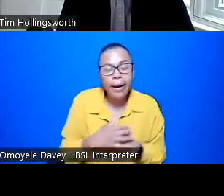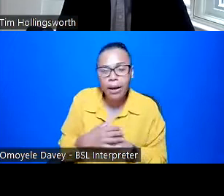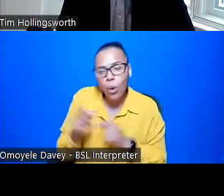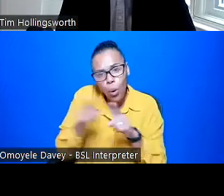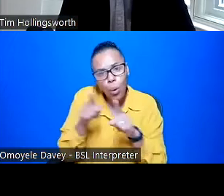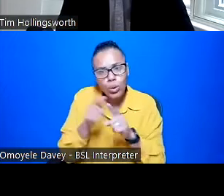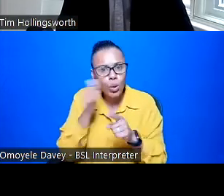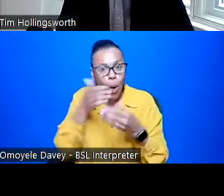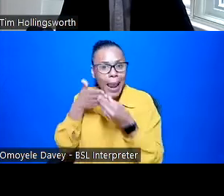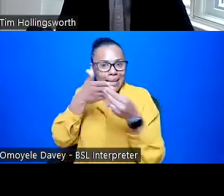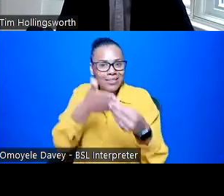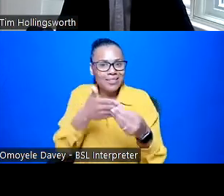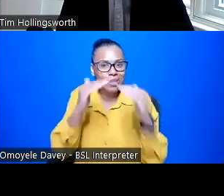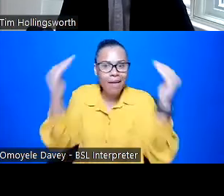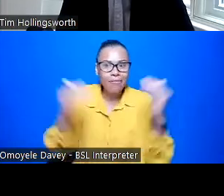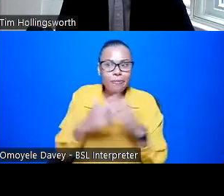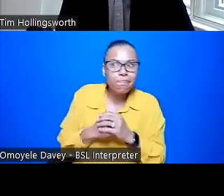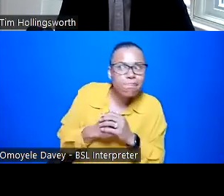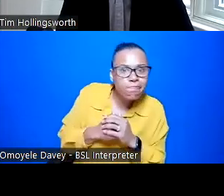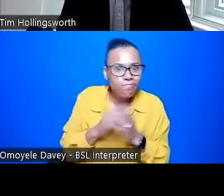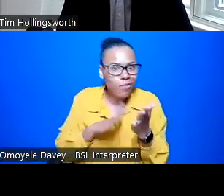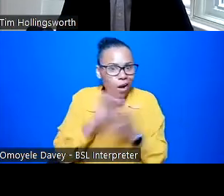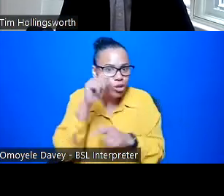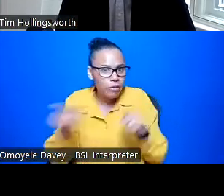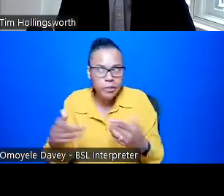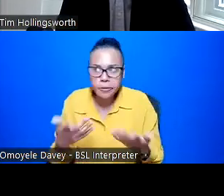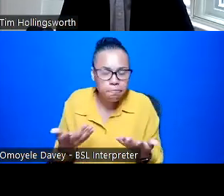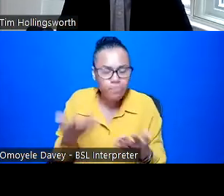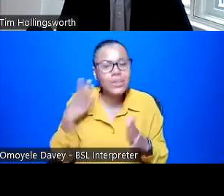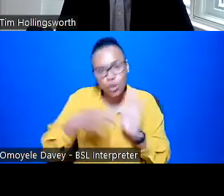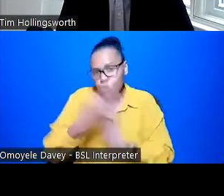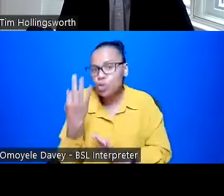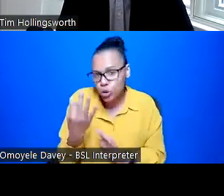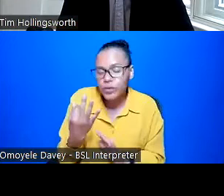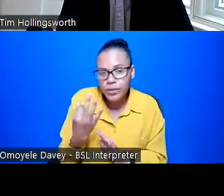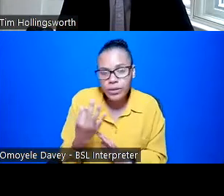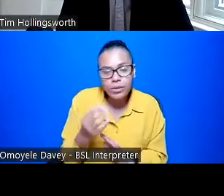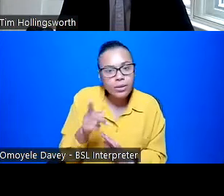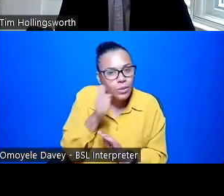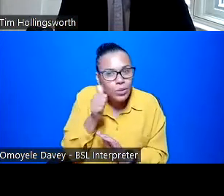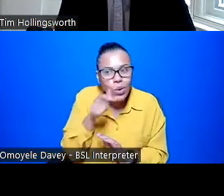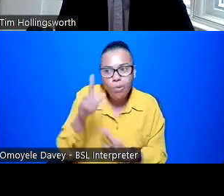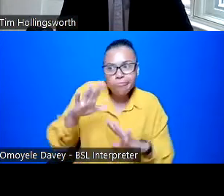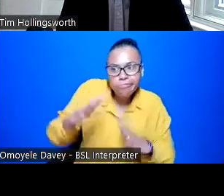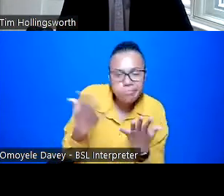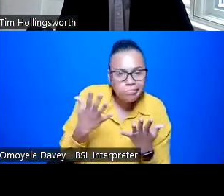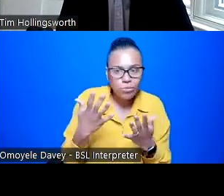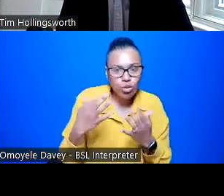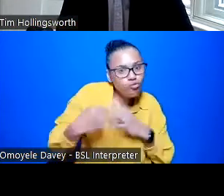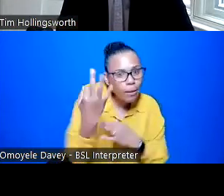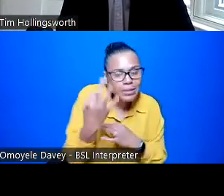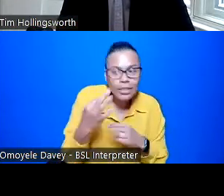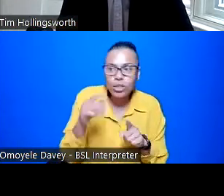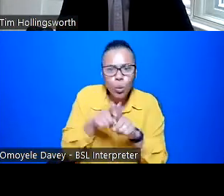of people from culturally diverse communities. Indeed, across the workforce, there's an absence of representation, but also an absence of data. And I think that's something